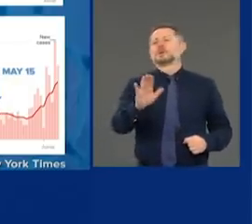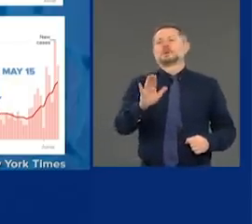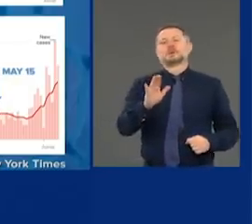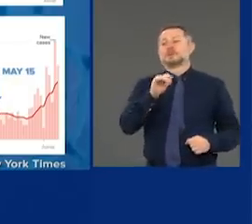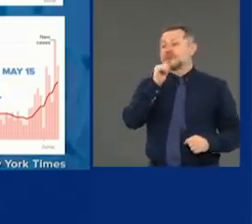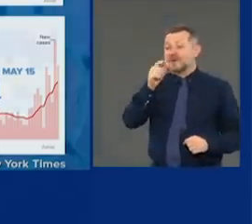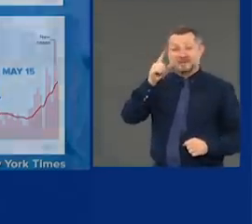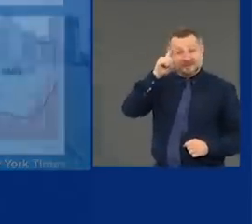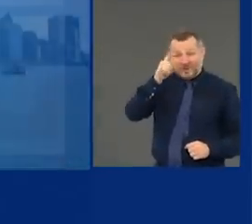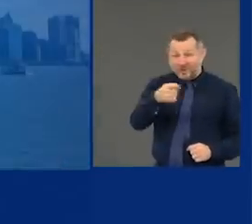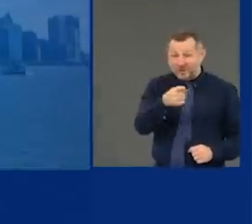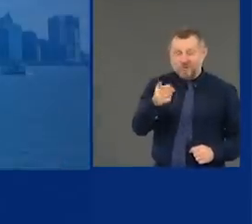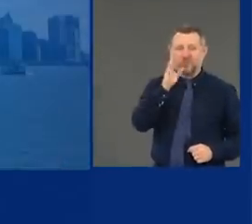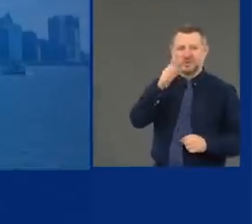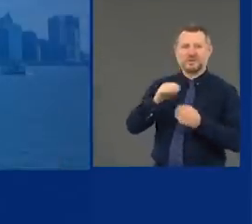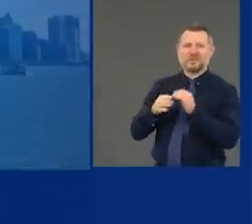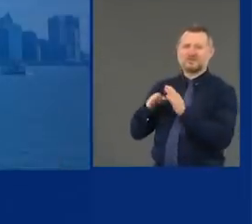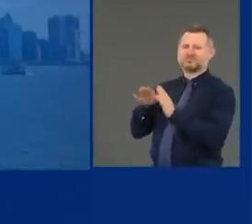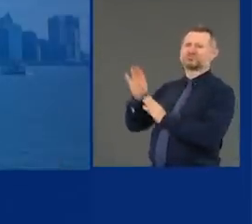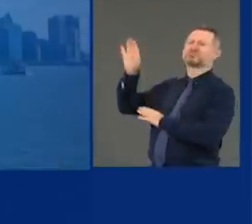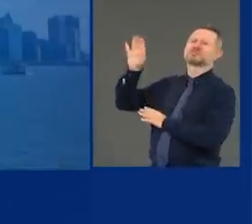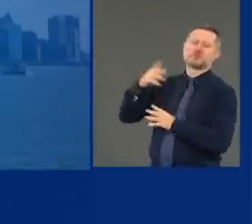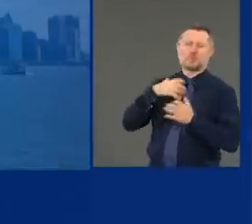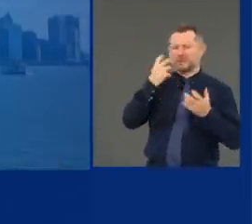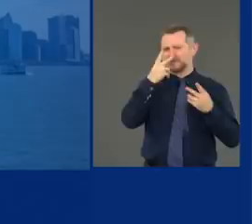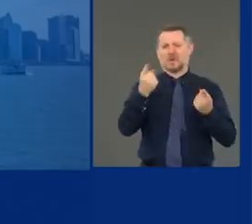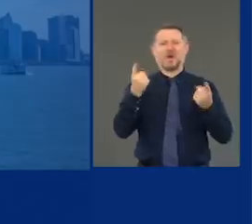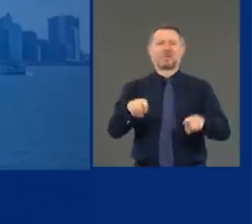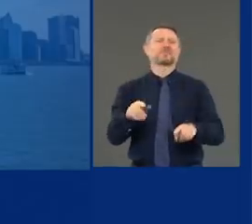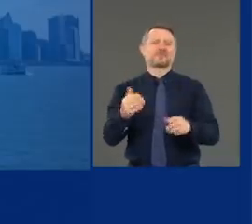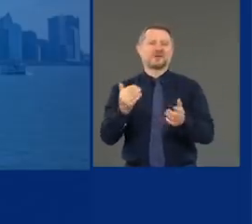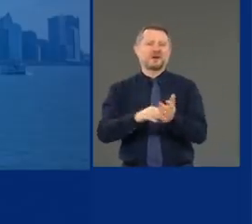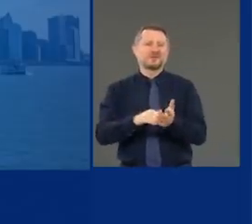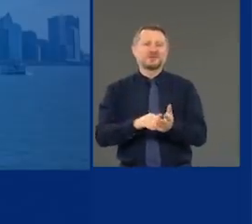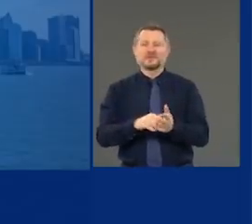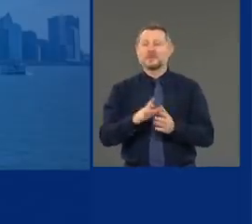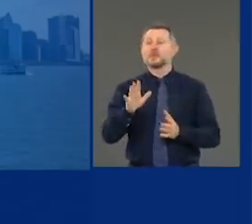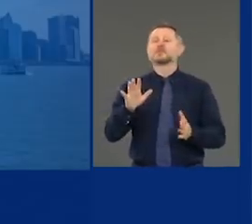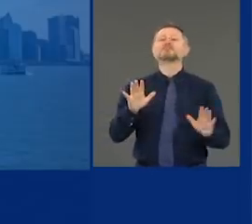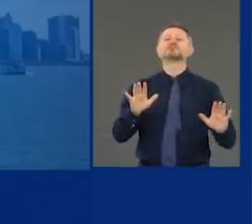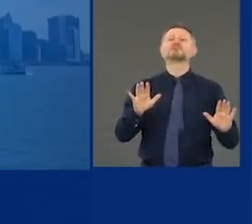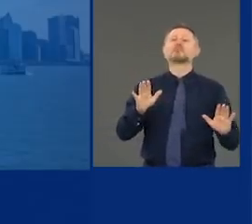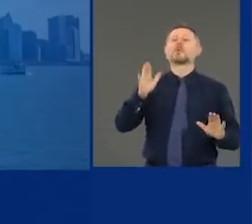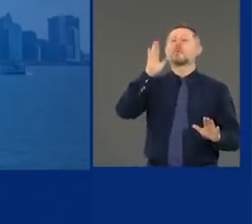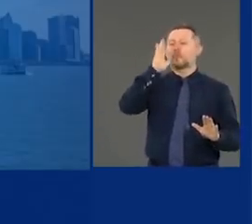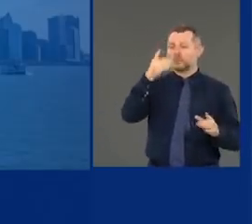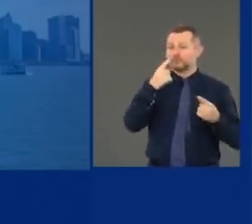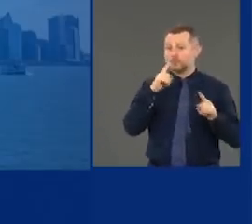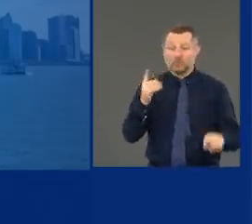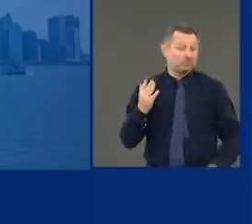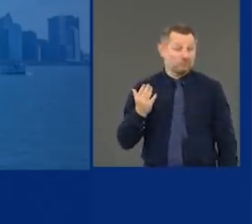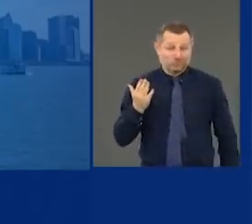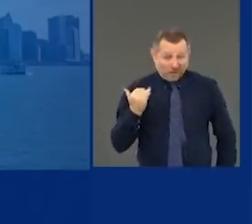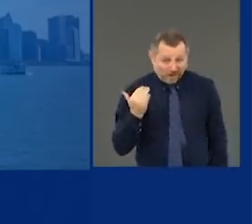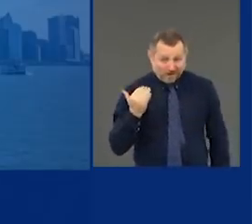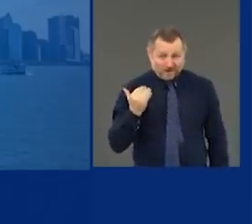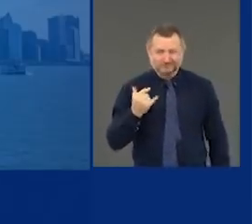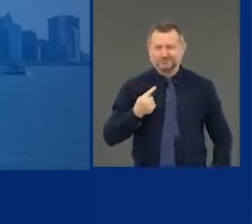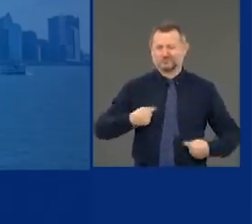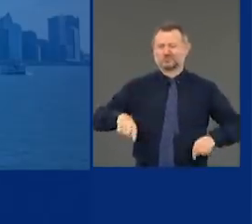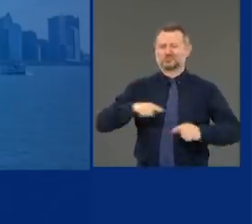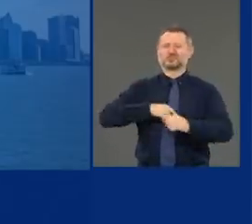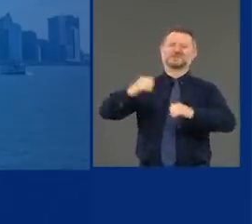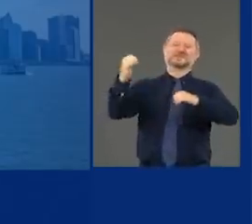That is the last thing that we want to see. But I don't believe we will, because we are New York tough.